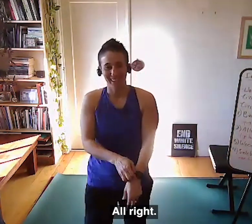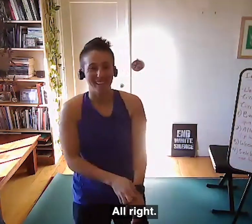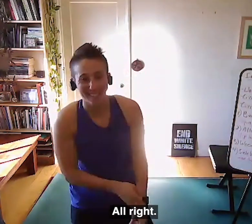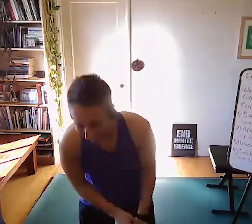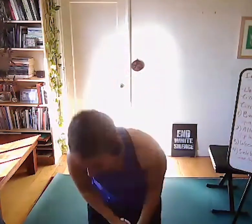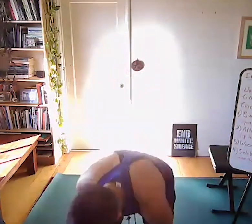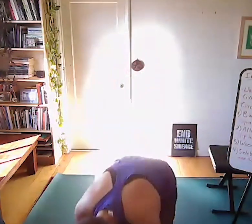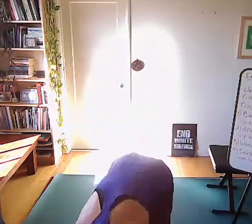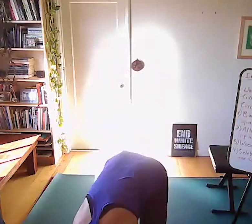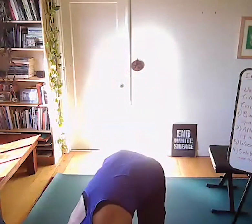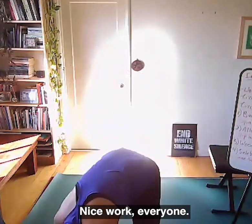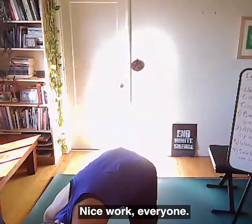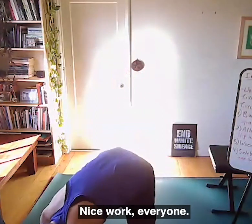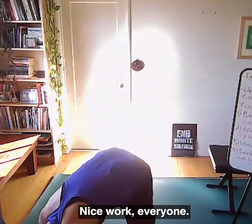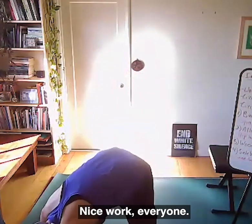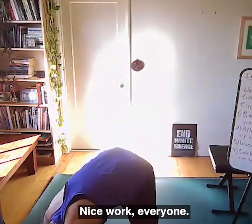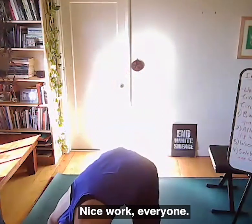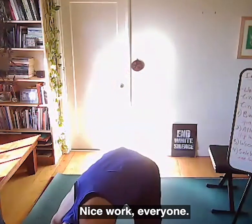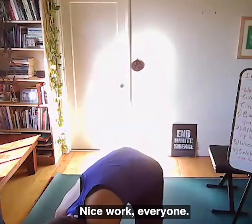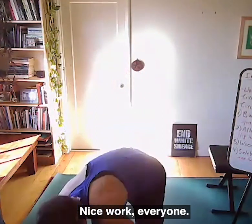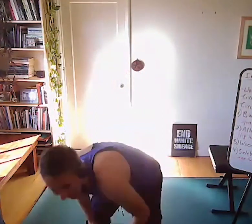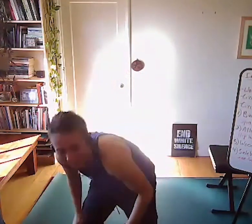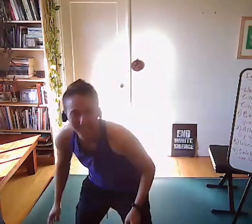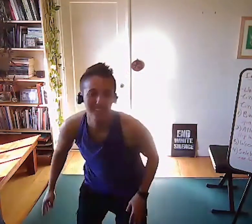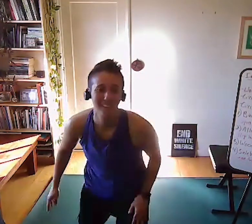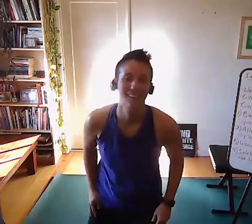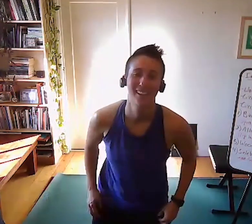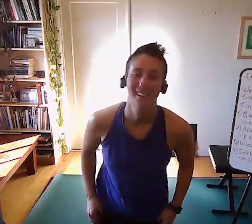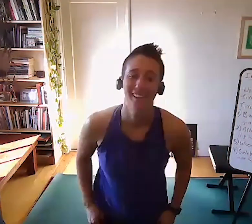All right. Nice work, everyone.